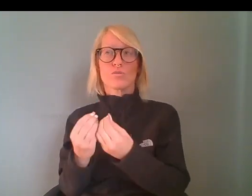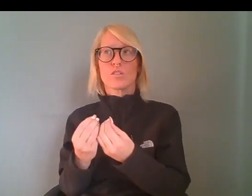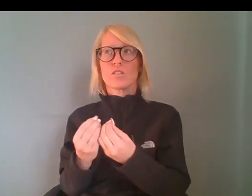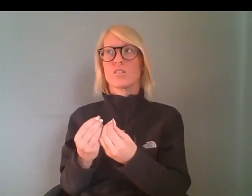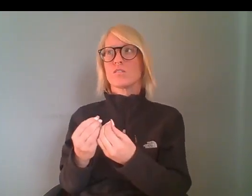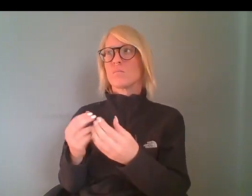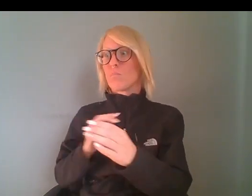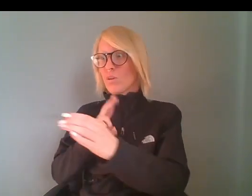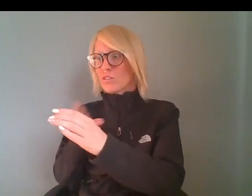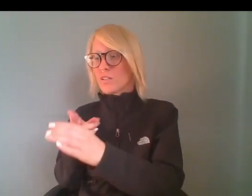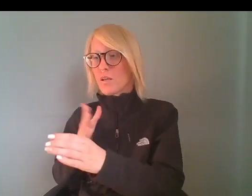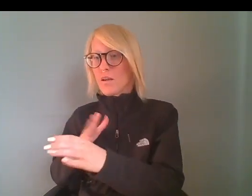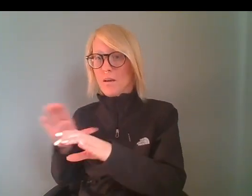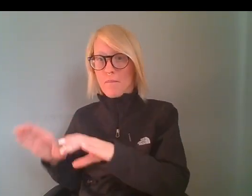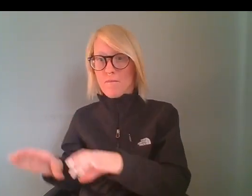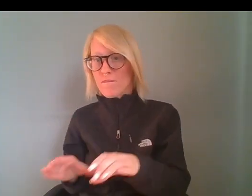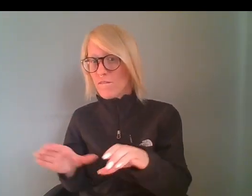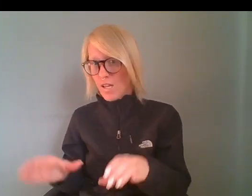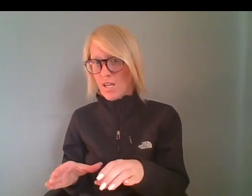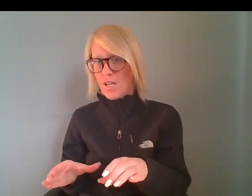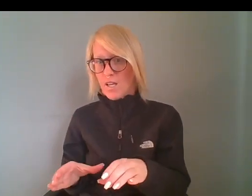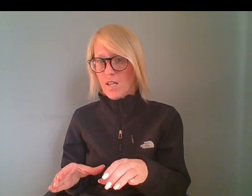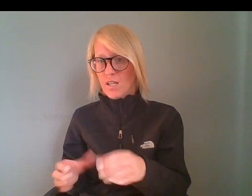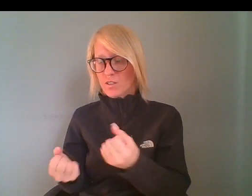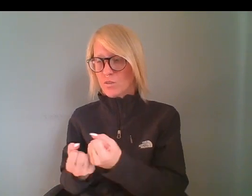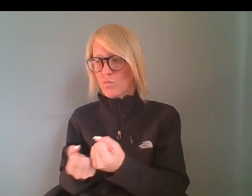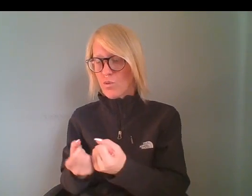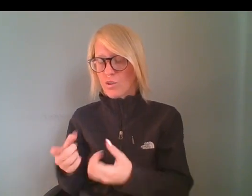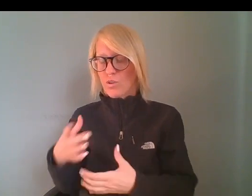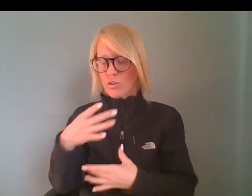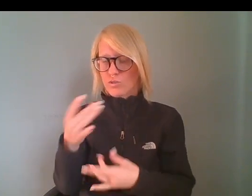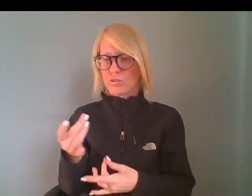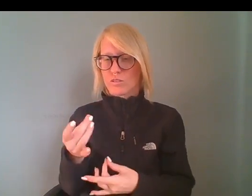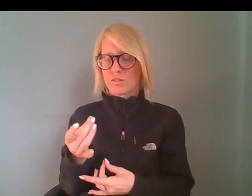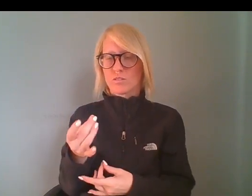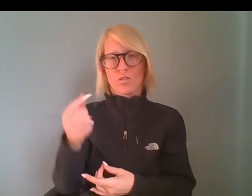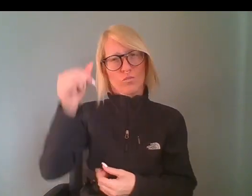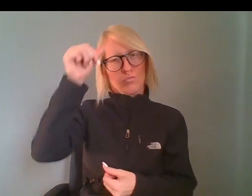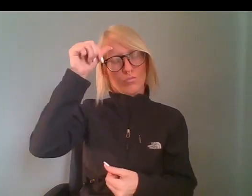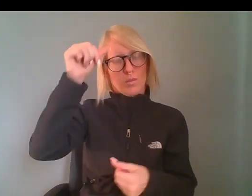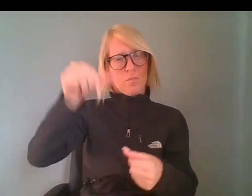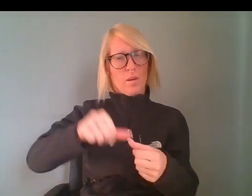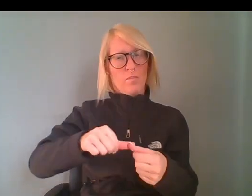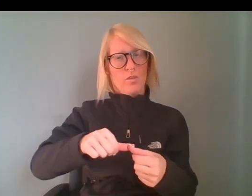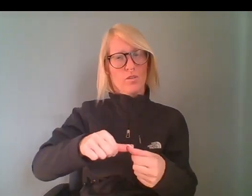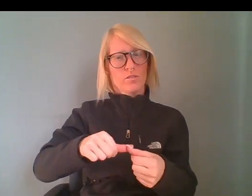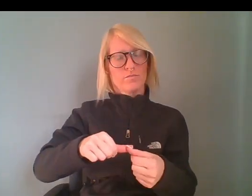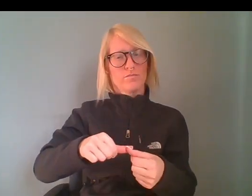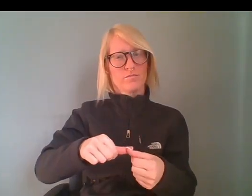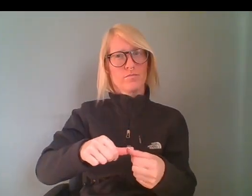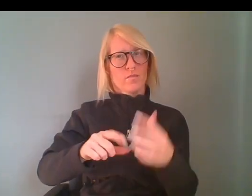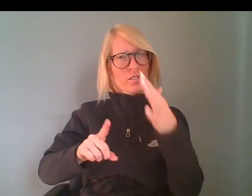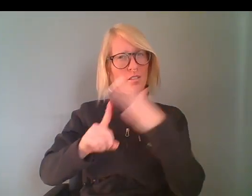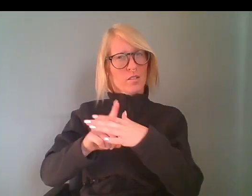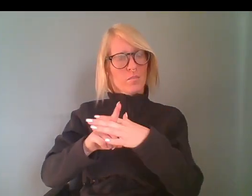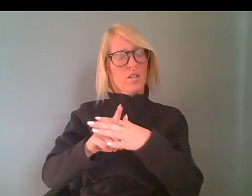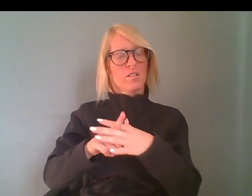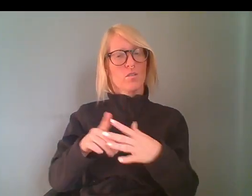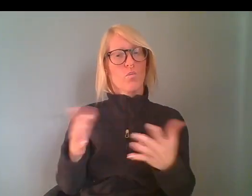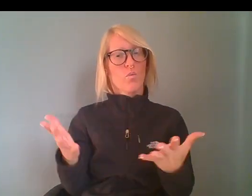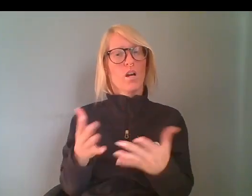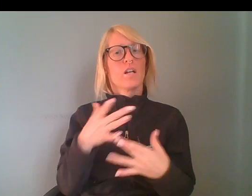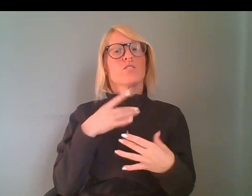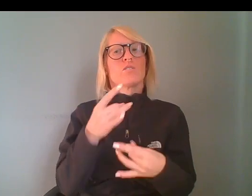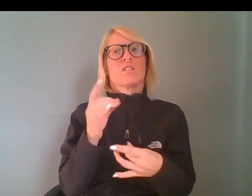event? So try to put yourself into the mind of your readers and see what's interesting to them. So again,